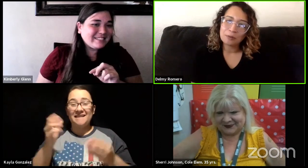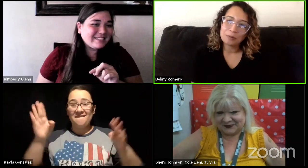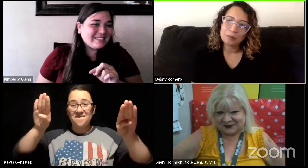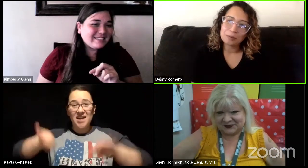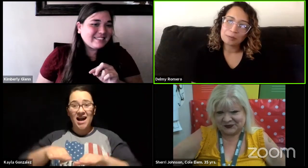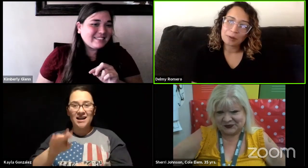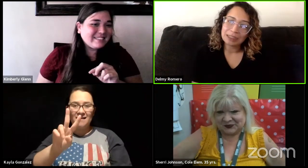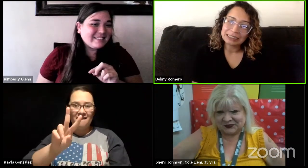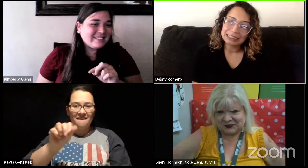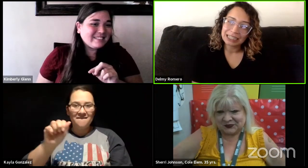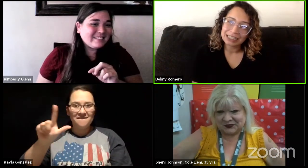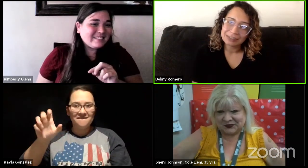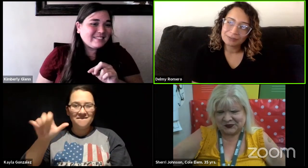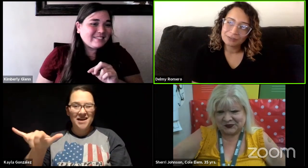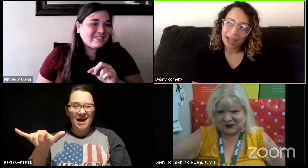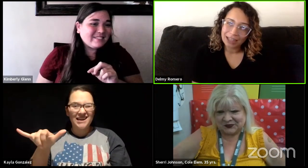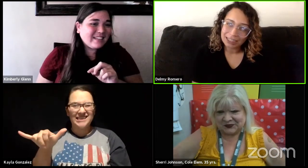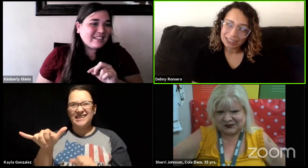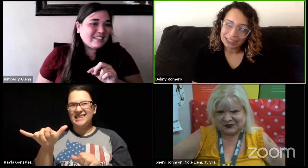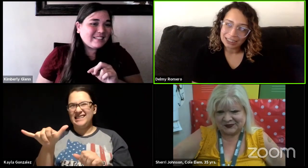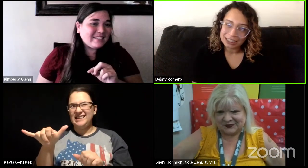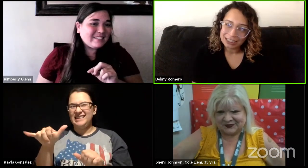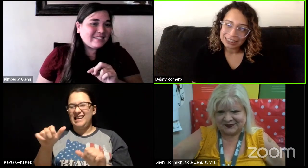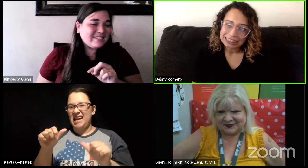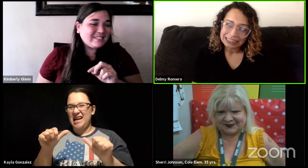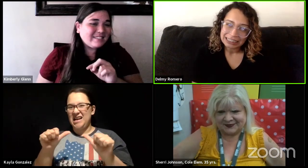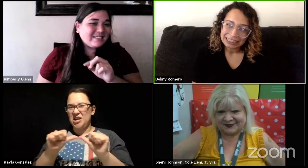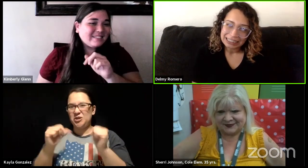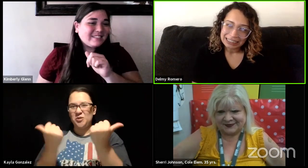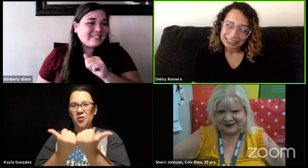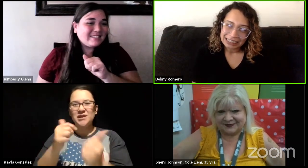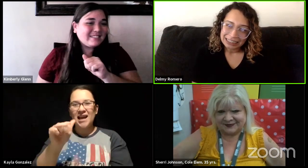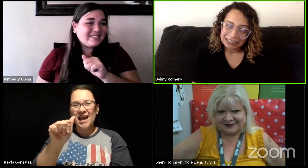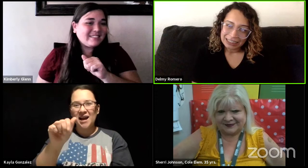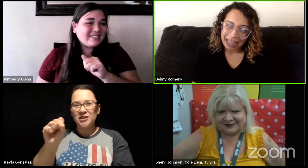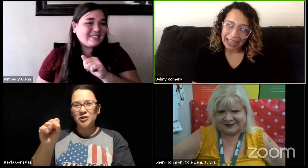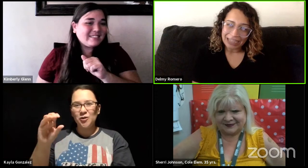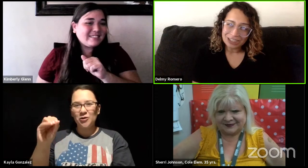I want to say it's Valley